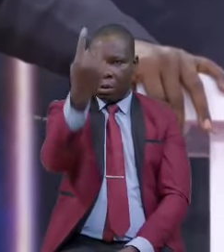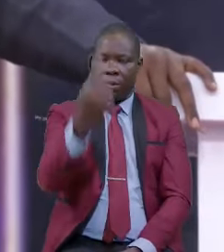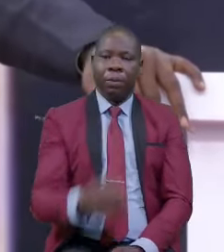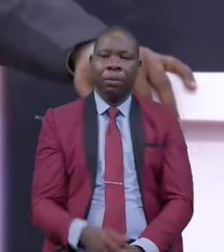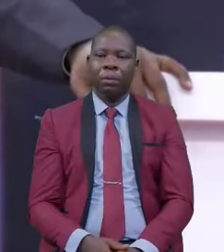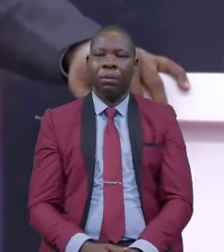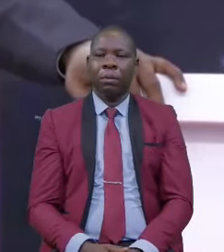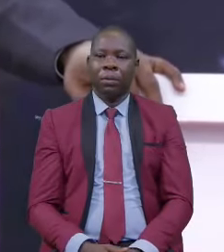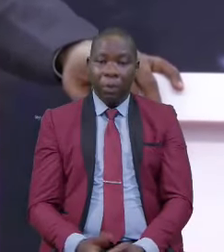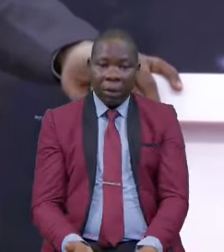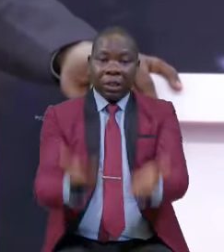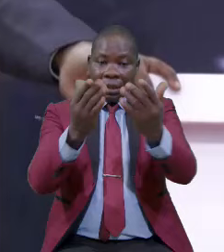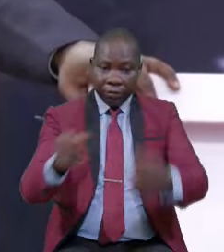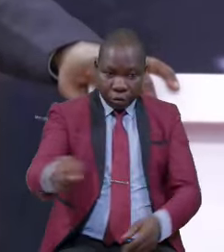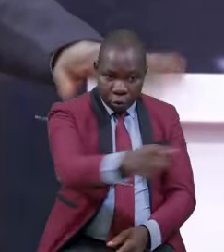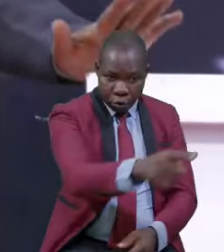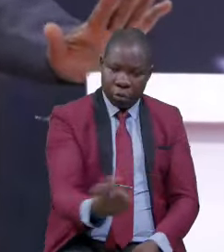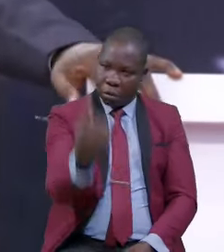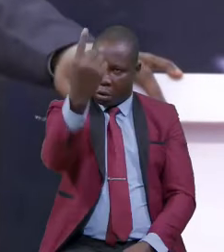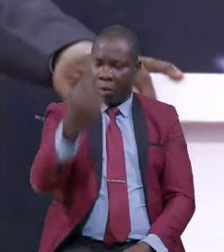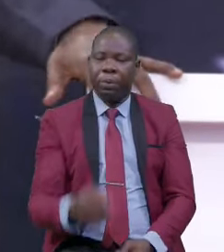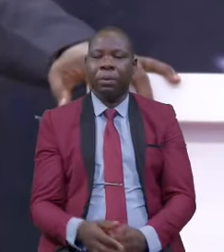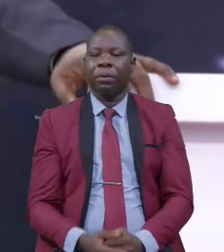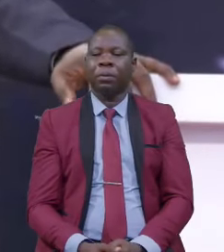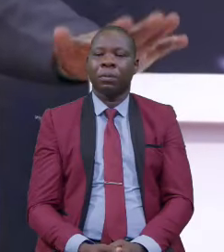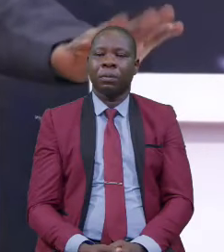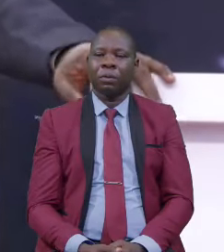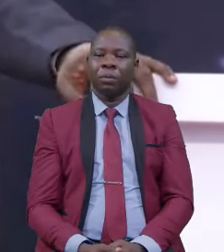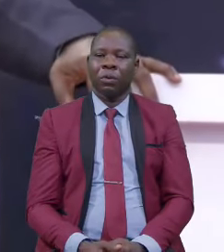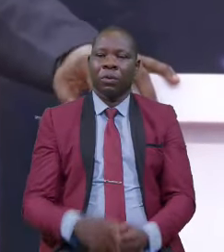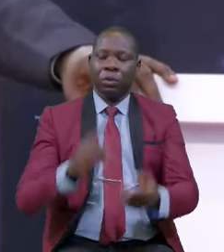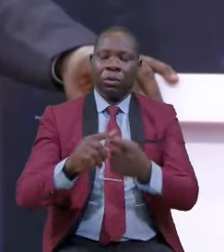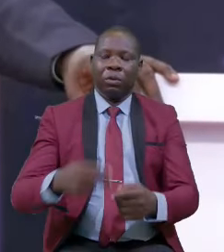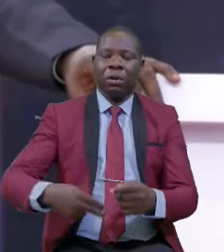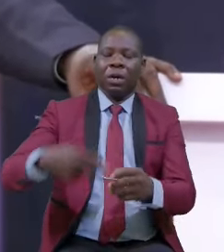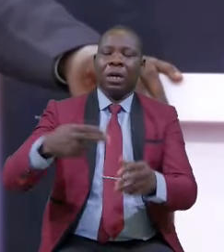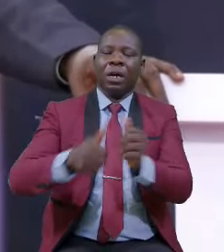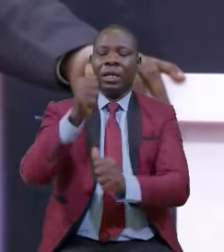Lift you up. To higher experiences.